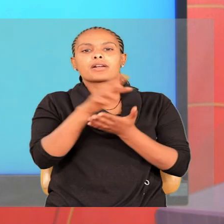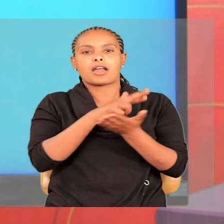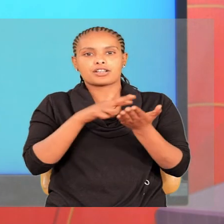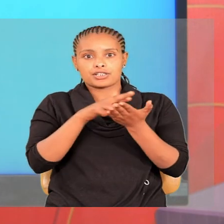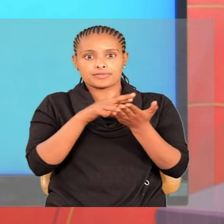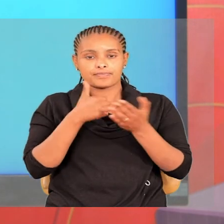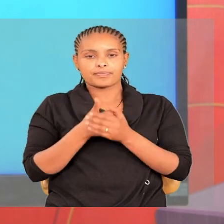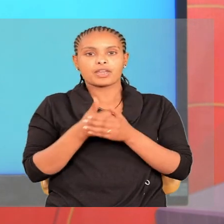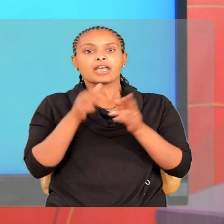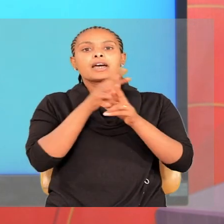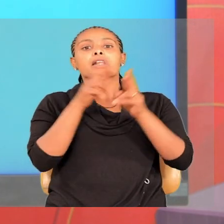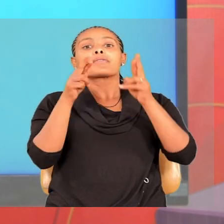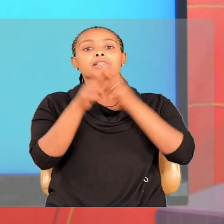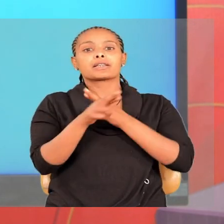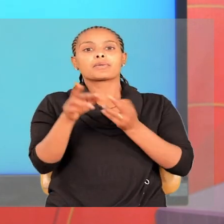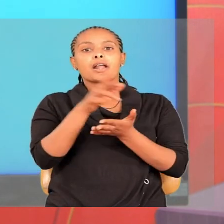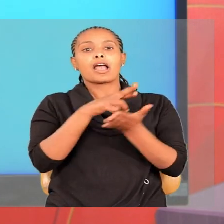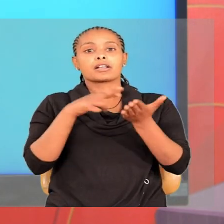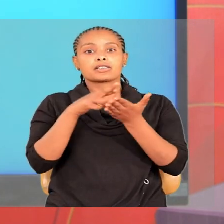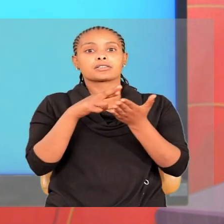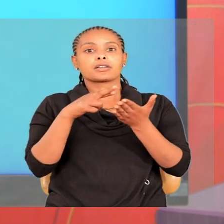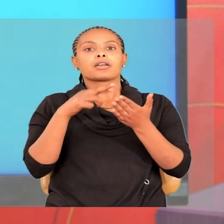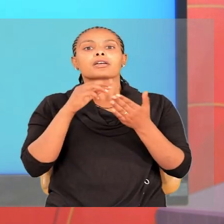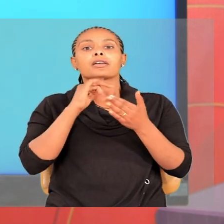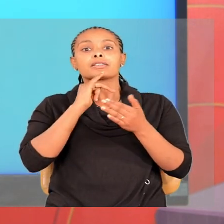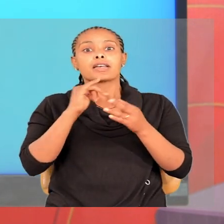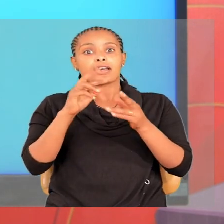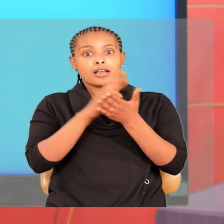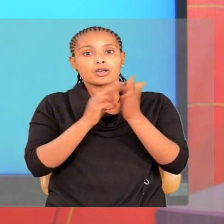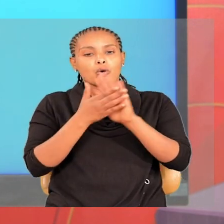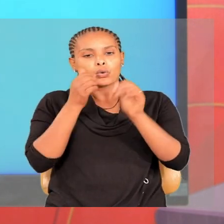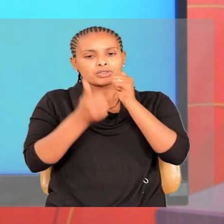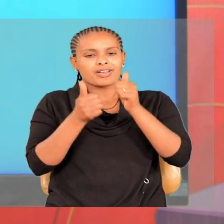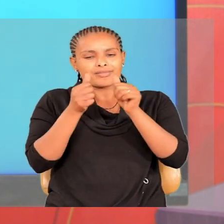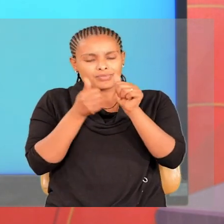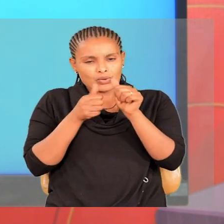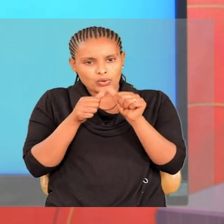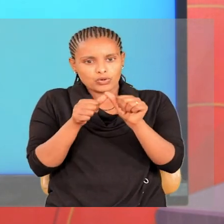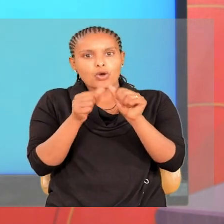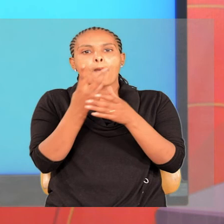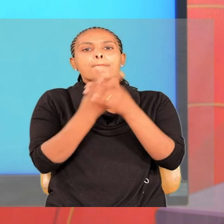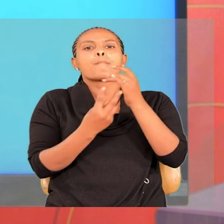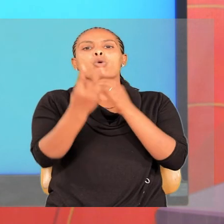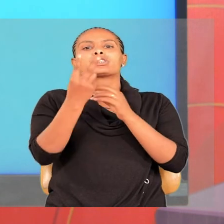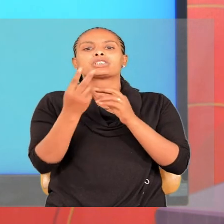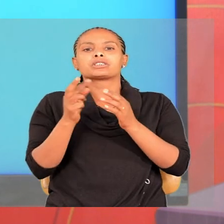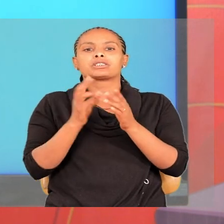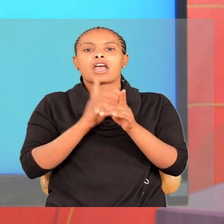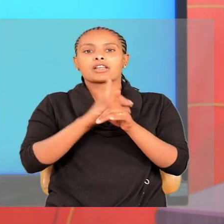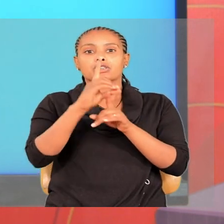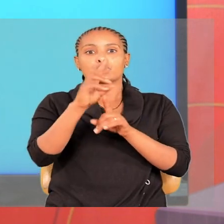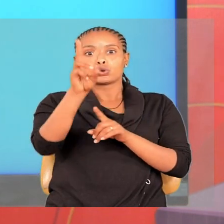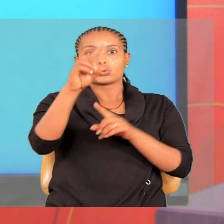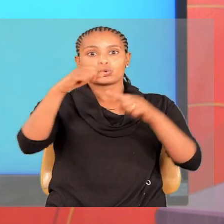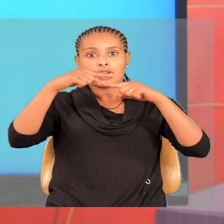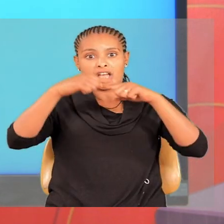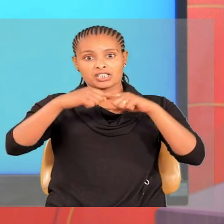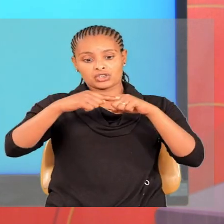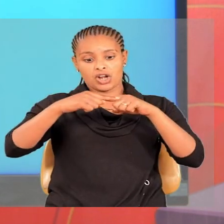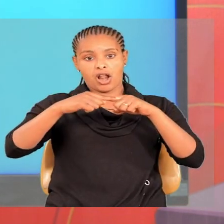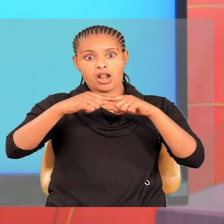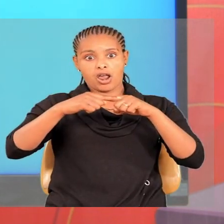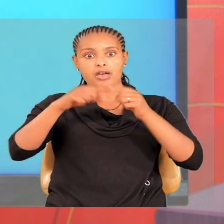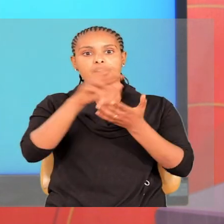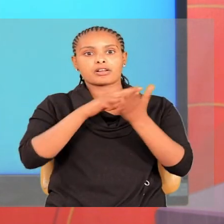reaction. Reversible reaction is a reaction which can proceed in both directions, is a two-directional